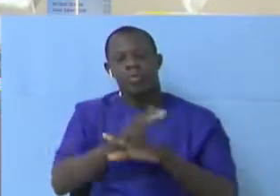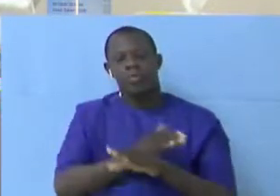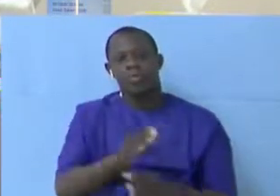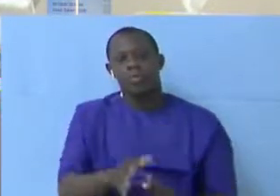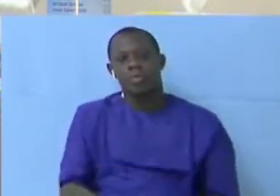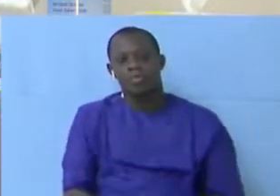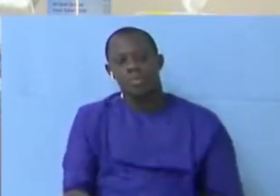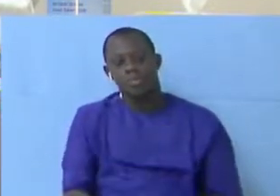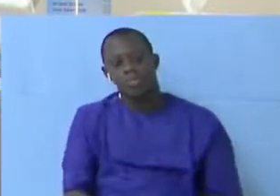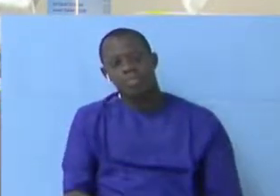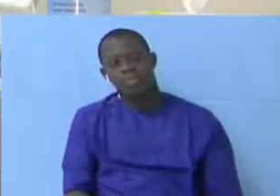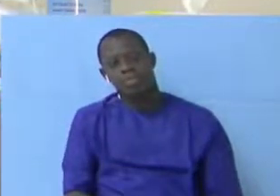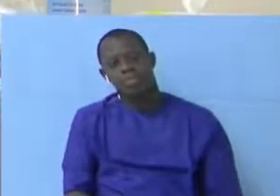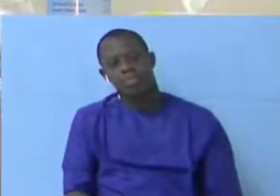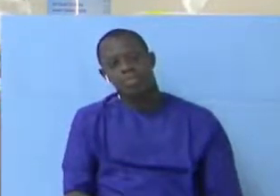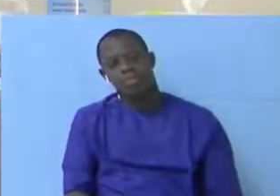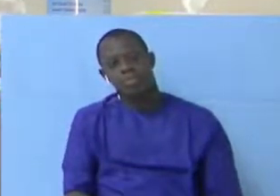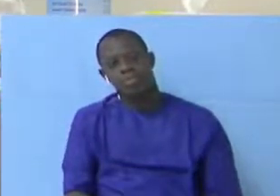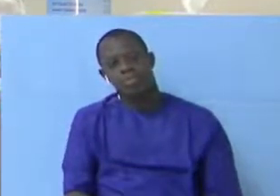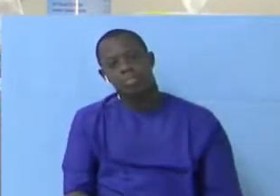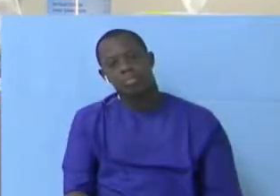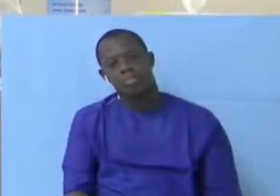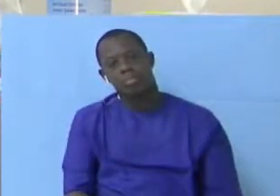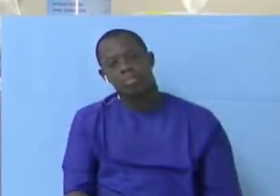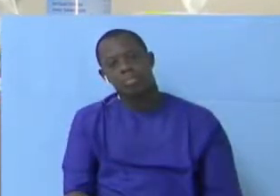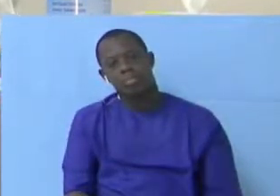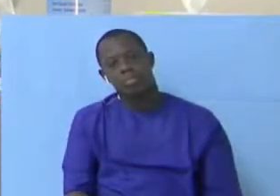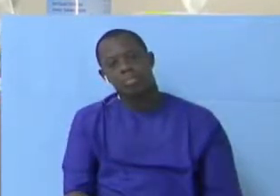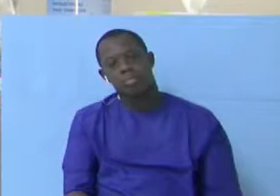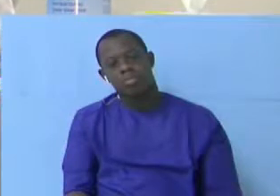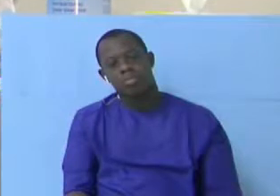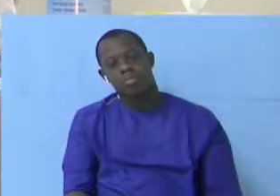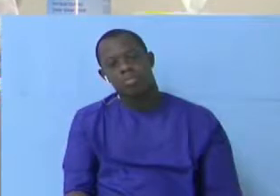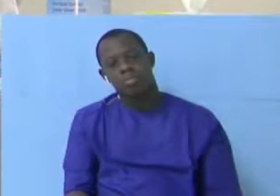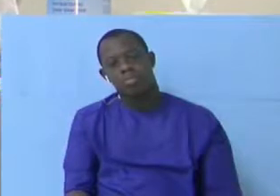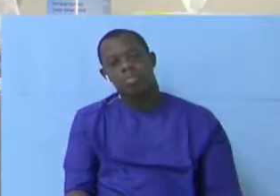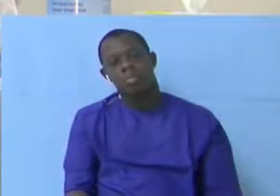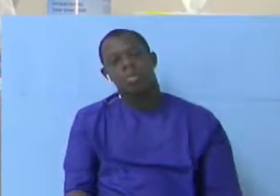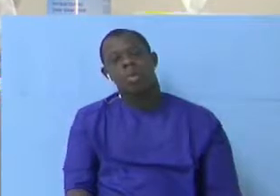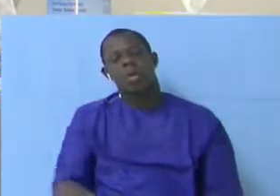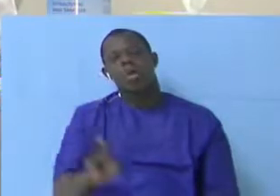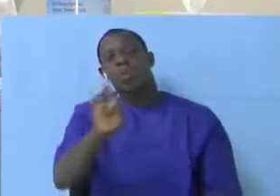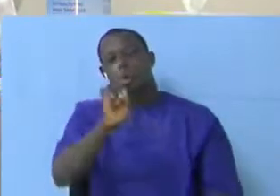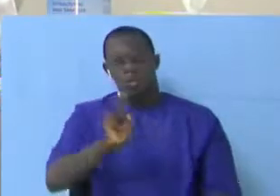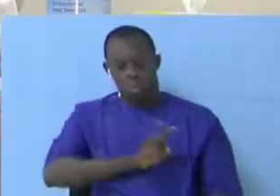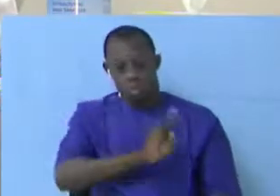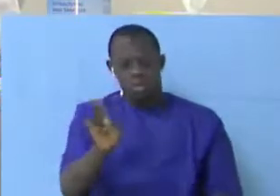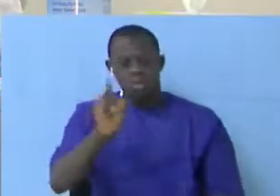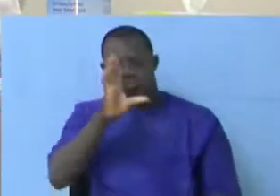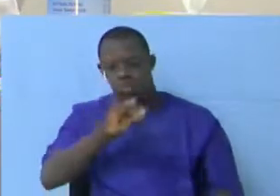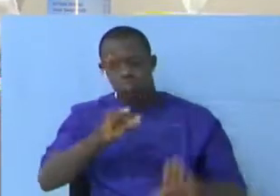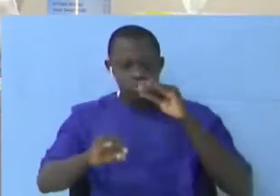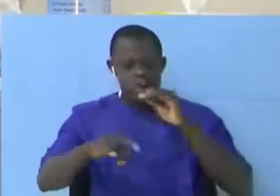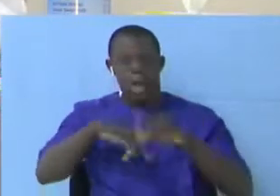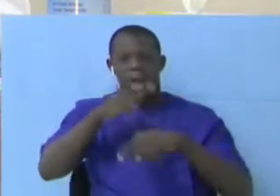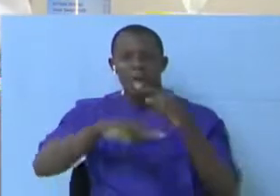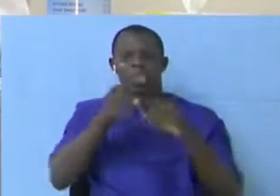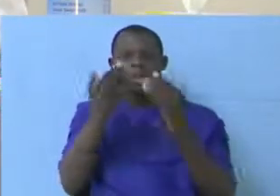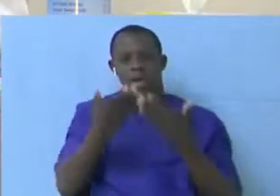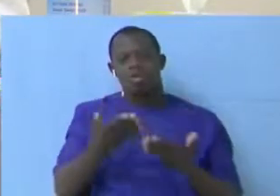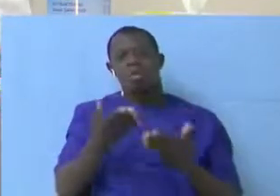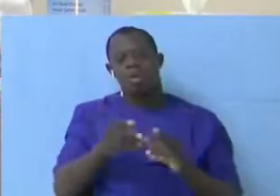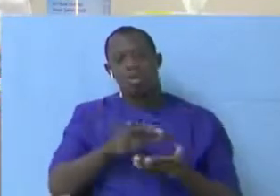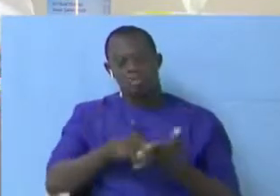fana ma sembo dile warata manyan to dile purite fana ye bojan ta ya tajire nde ya purfo ya sondi kuma. What we are talking about now is the fact that